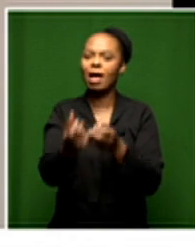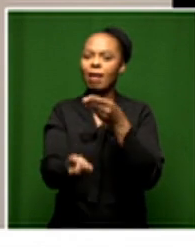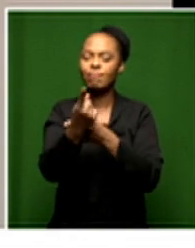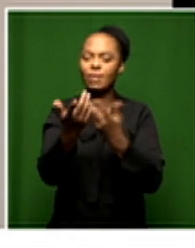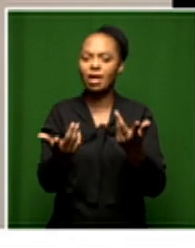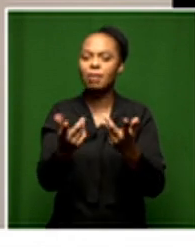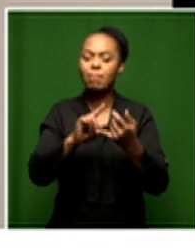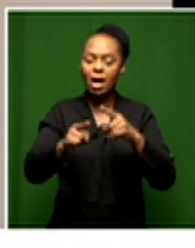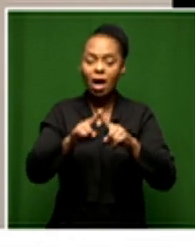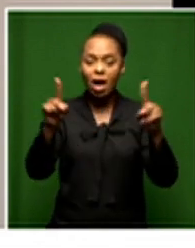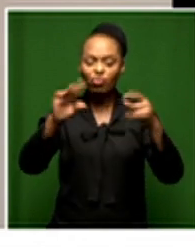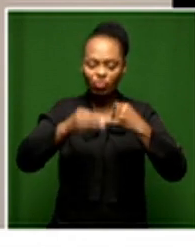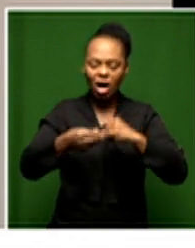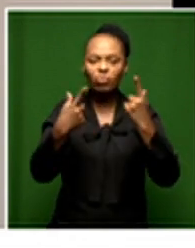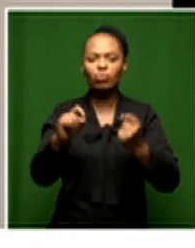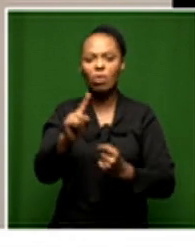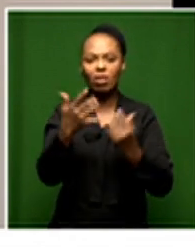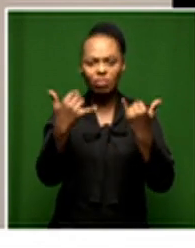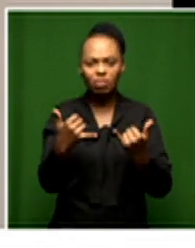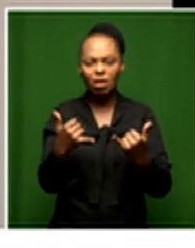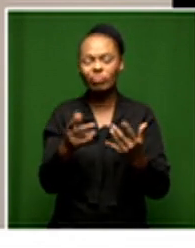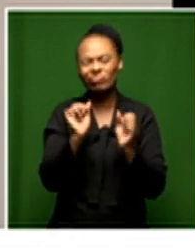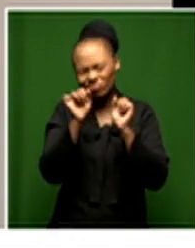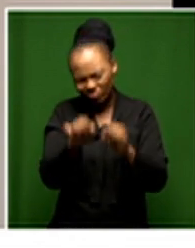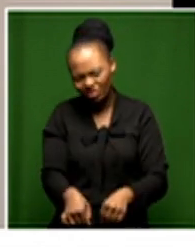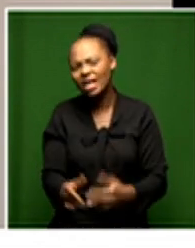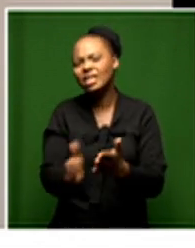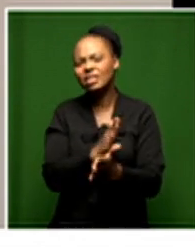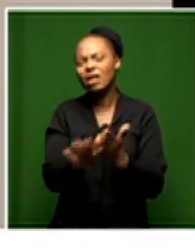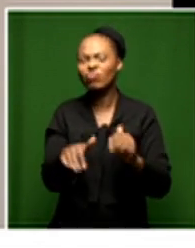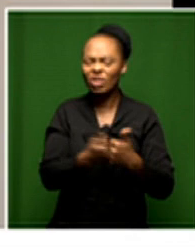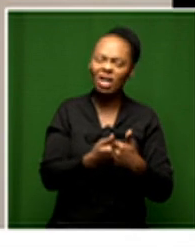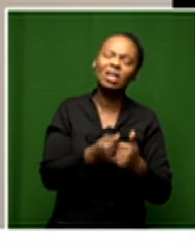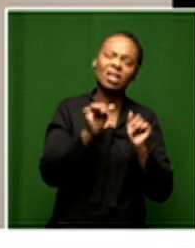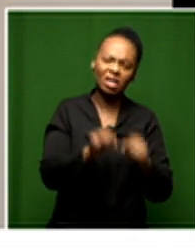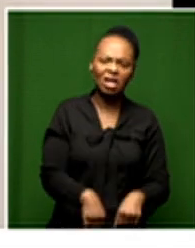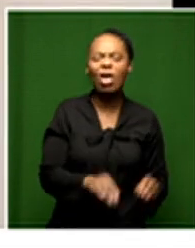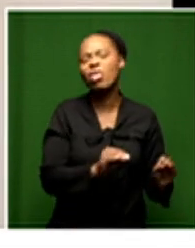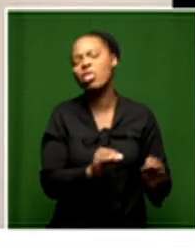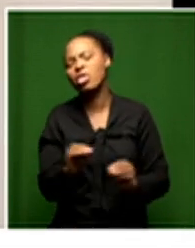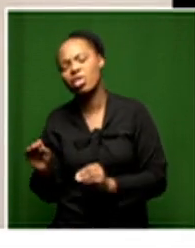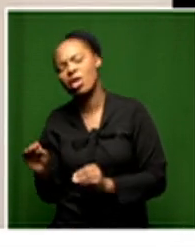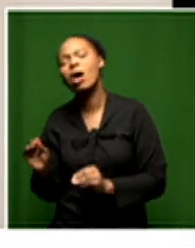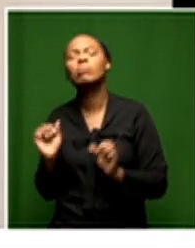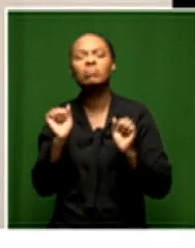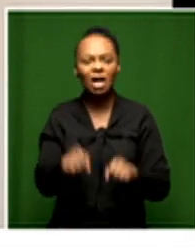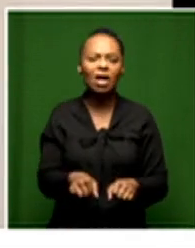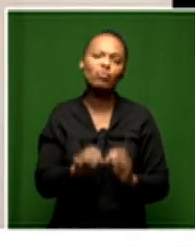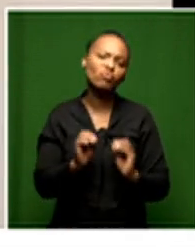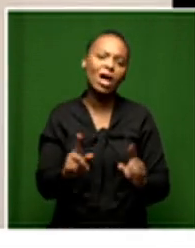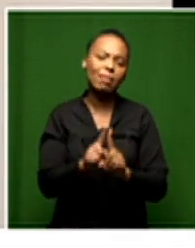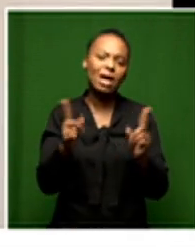to do. Obviously, there are some delays, but now I think we are catching